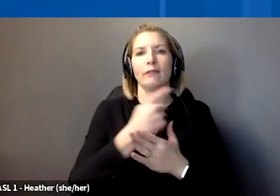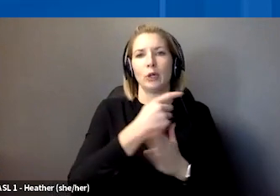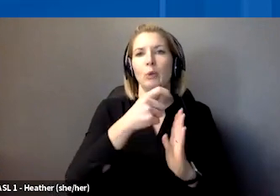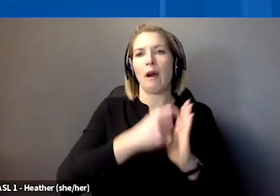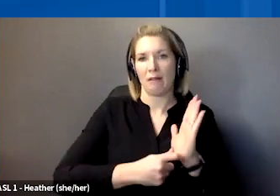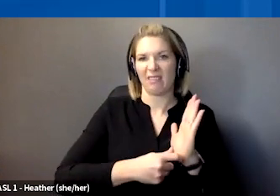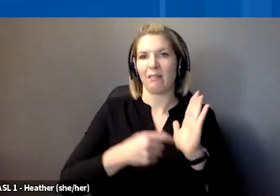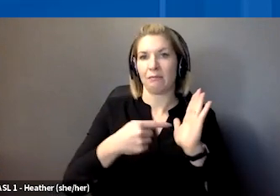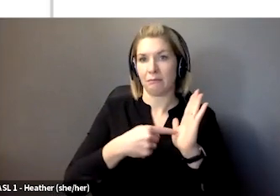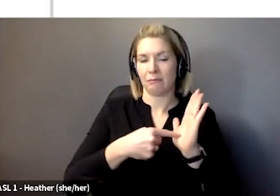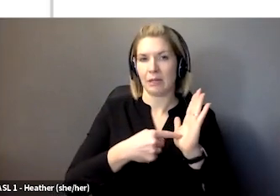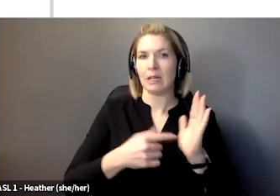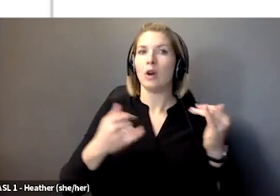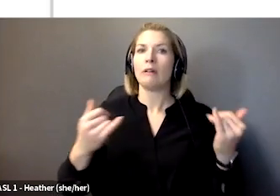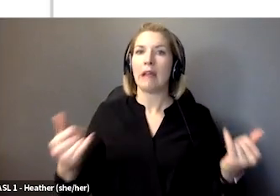first round of the Delphi.